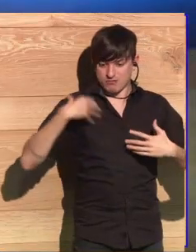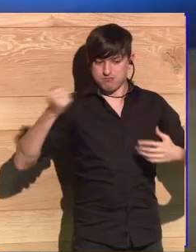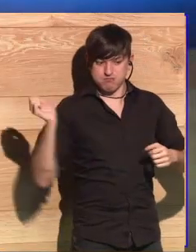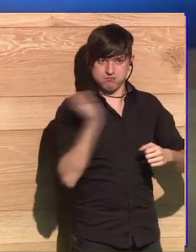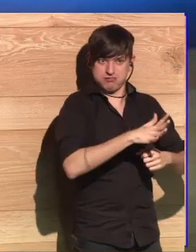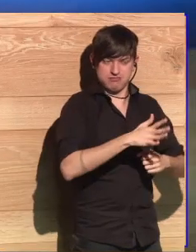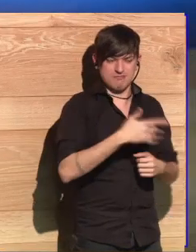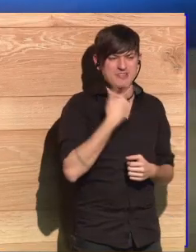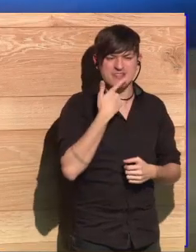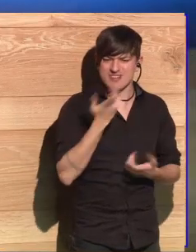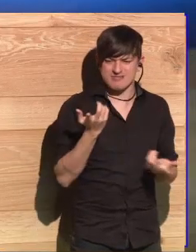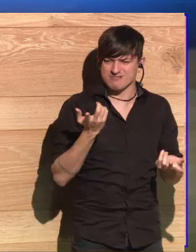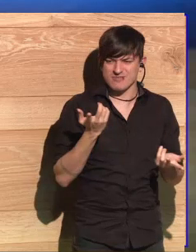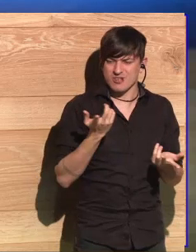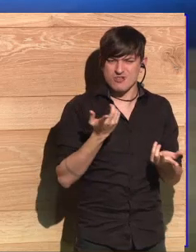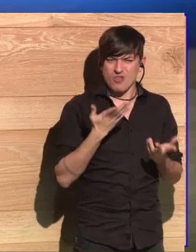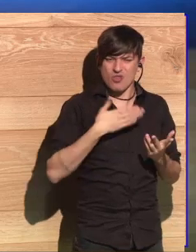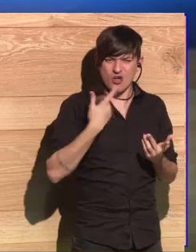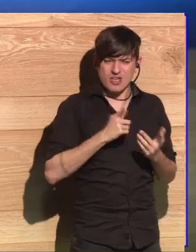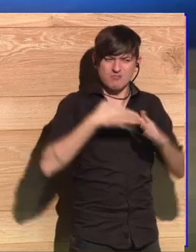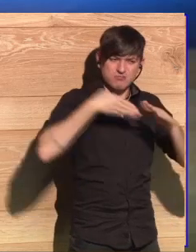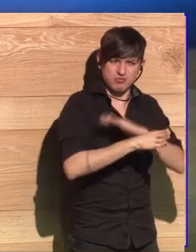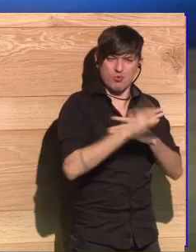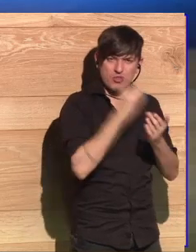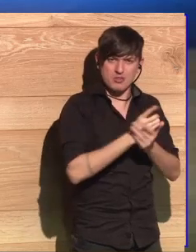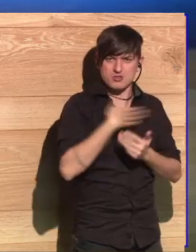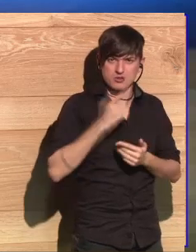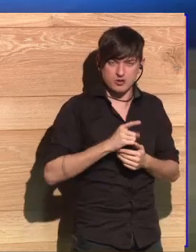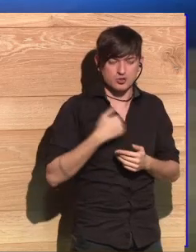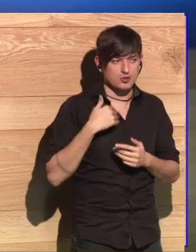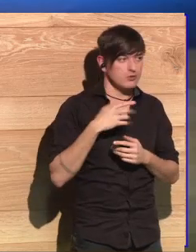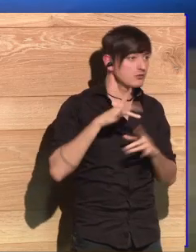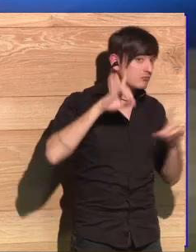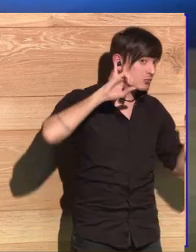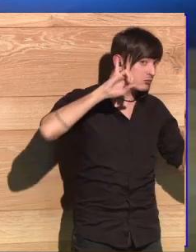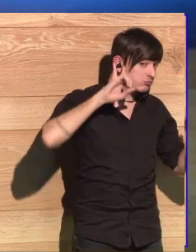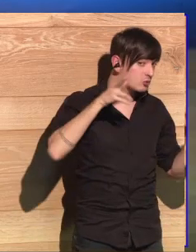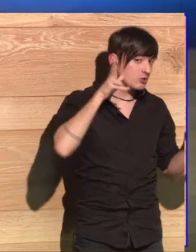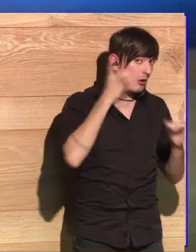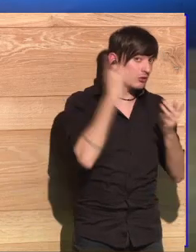here again." Well, I heard noises again. We happened to be living in